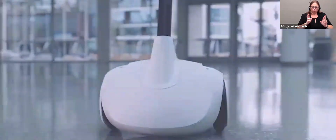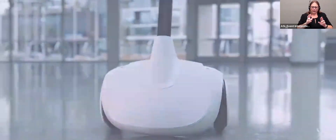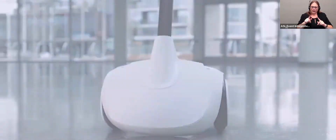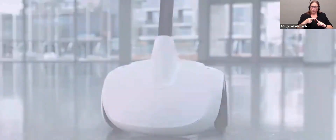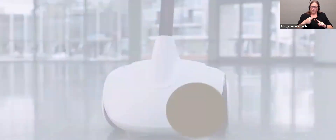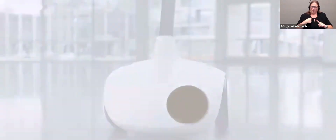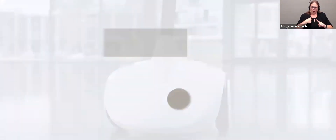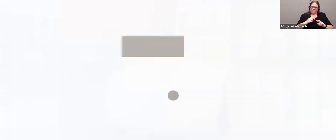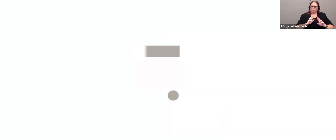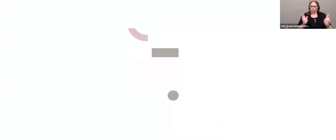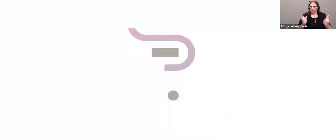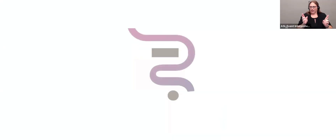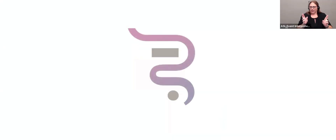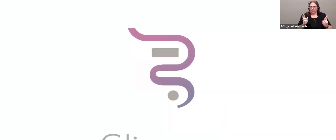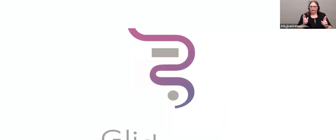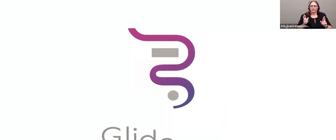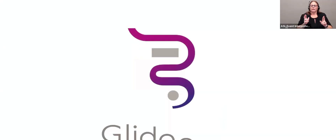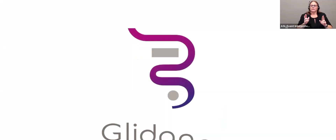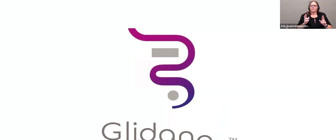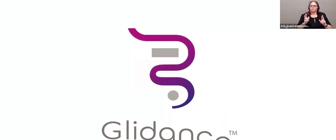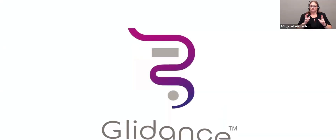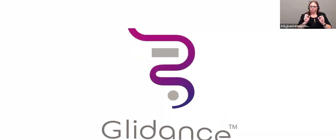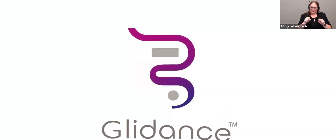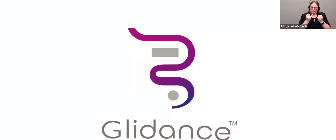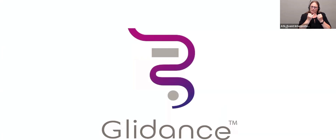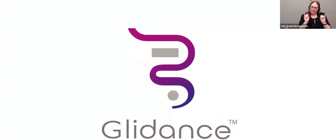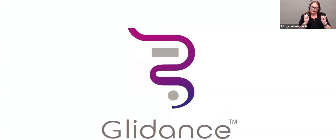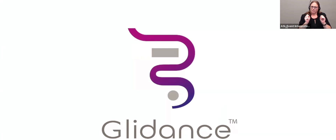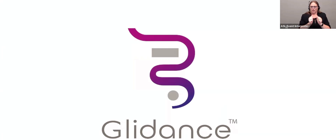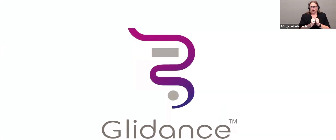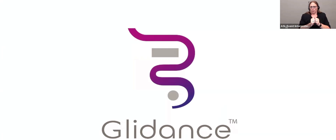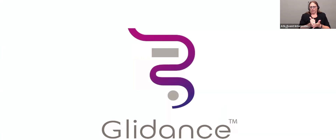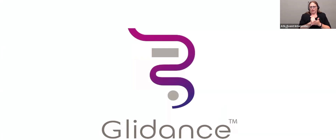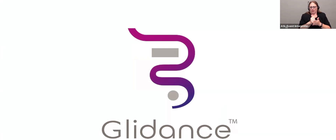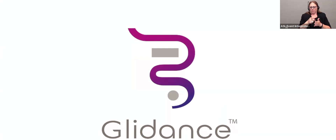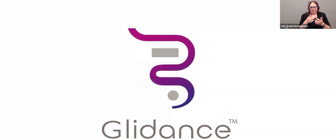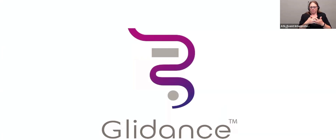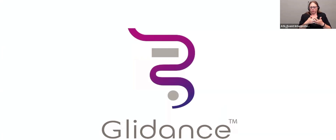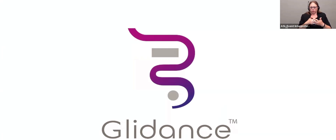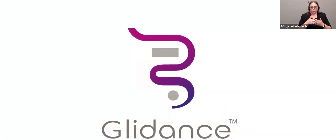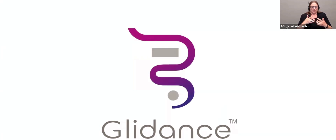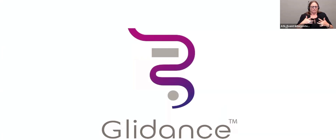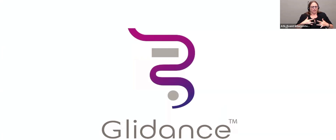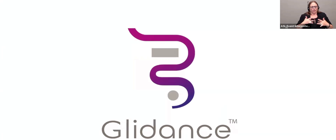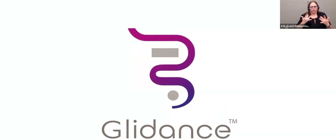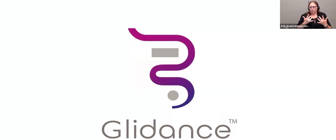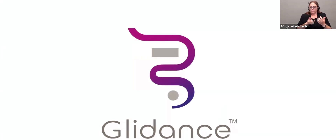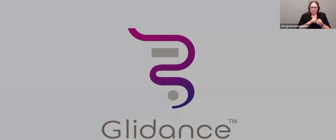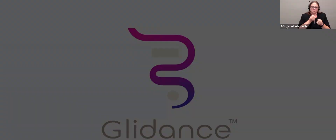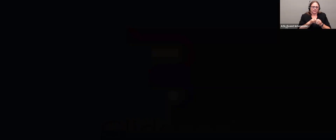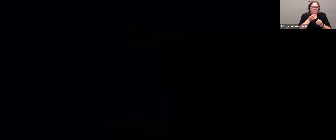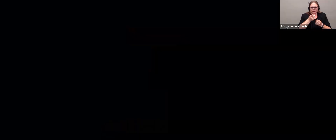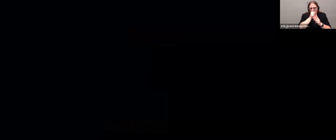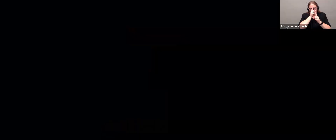people deserve to have this independence, and I am excited to be contributing towards that kind of world.